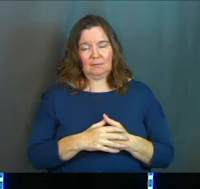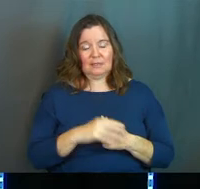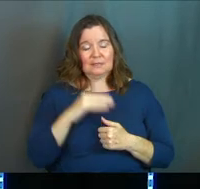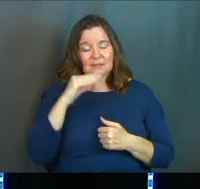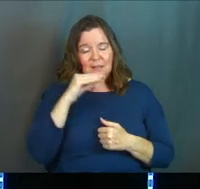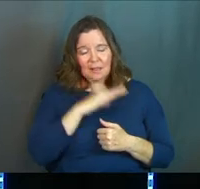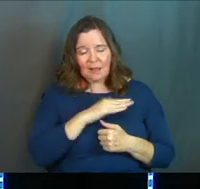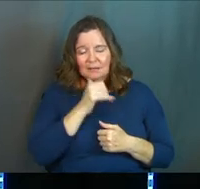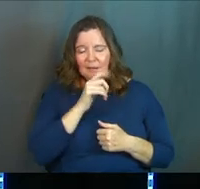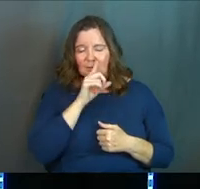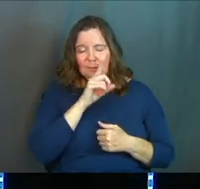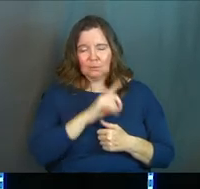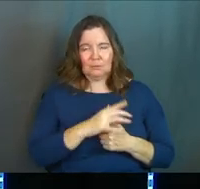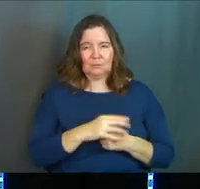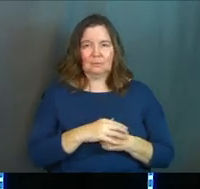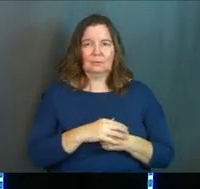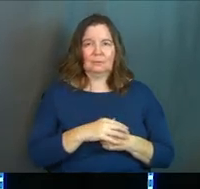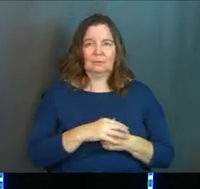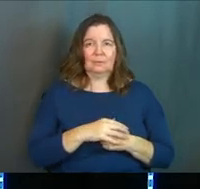It's a lie.